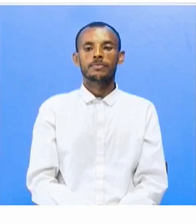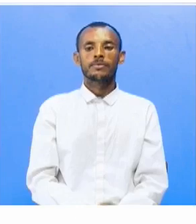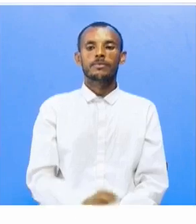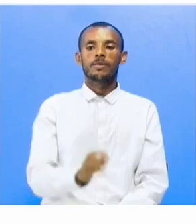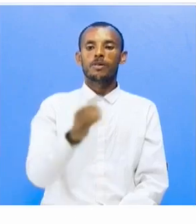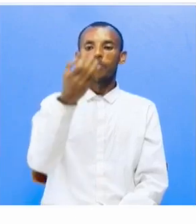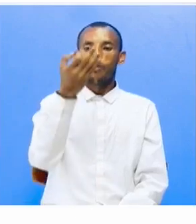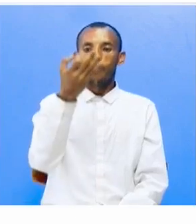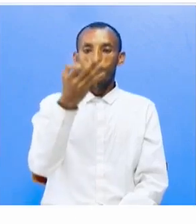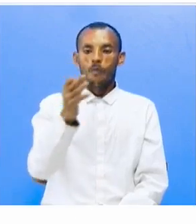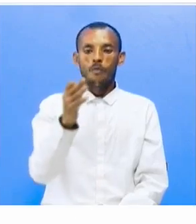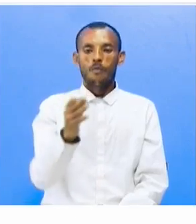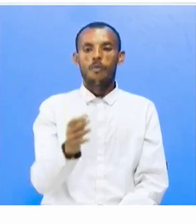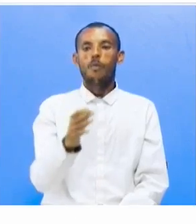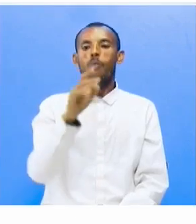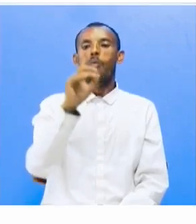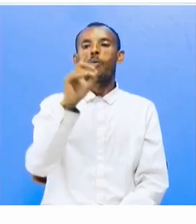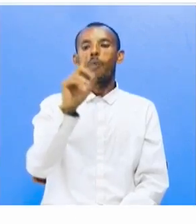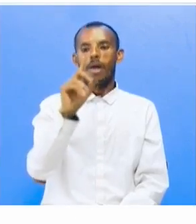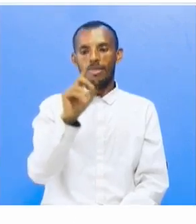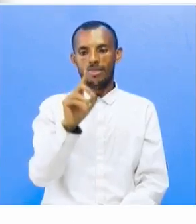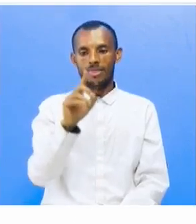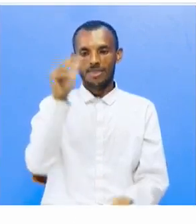of 1,000.